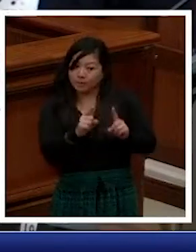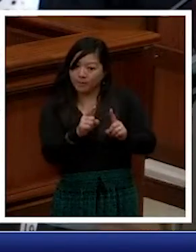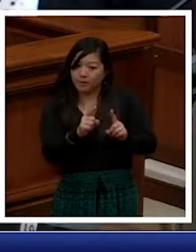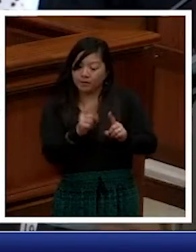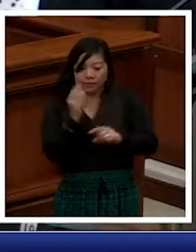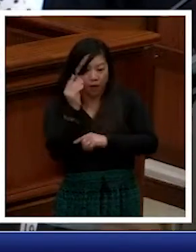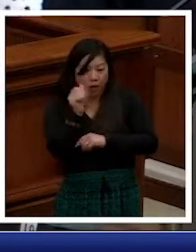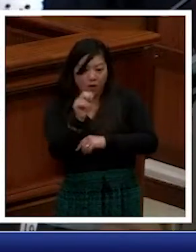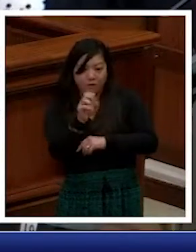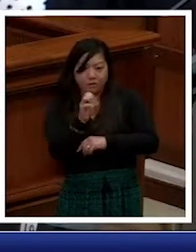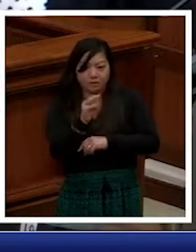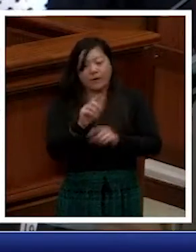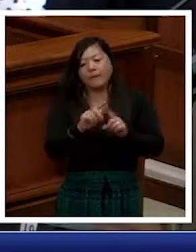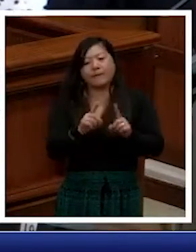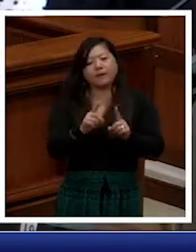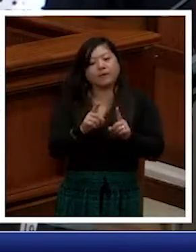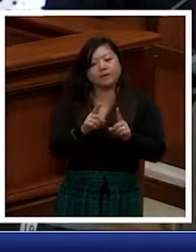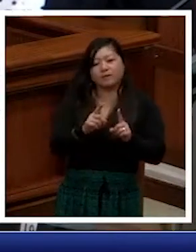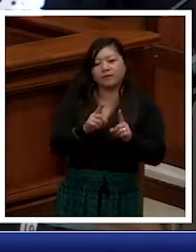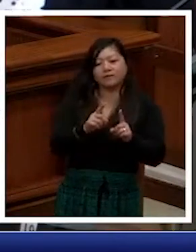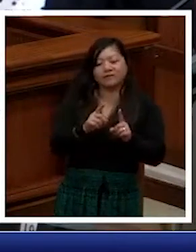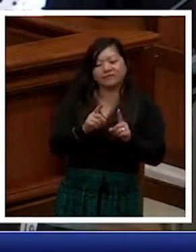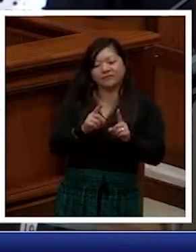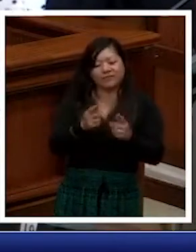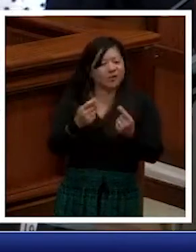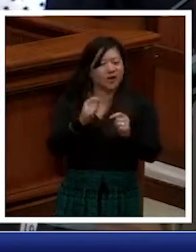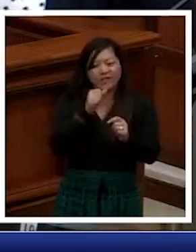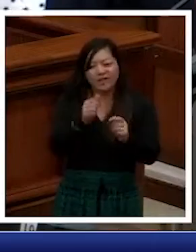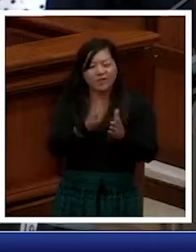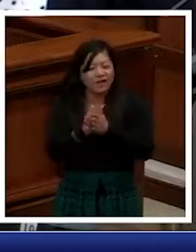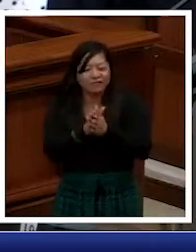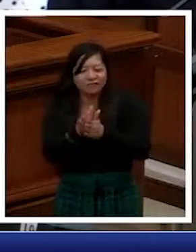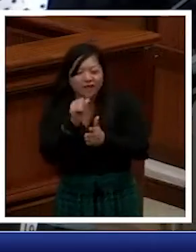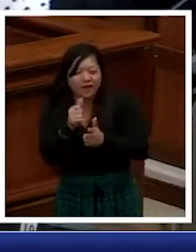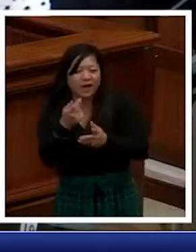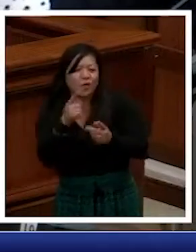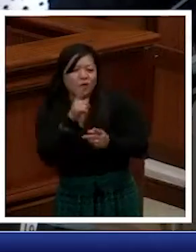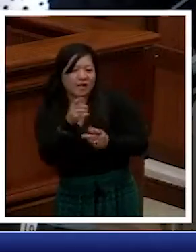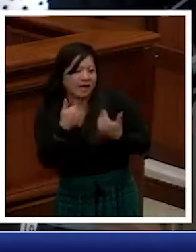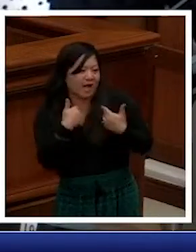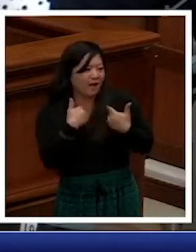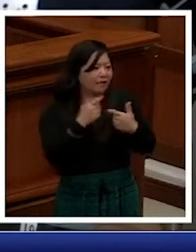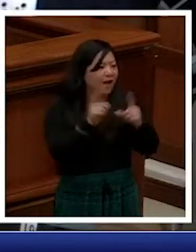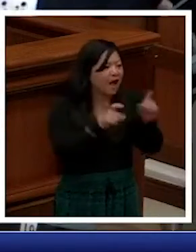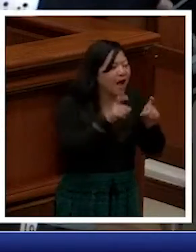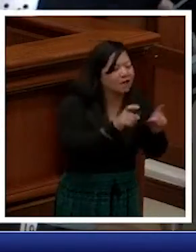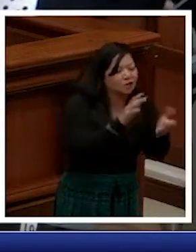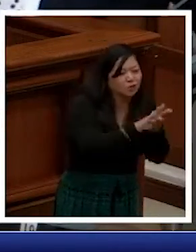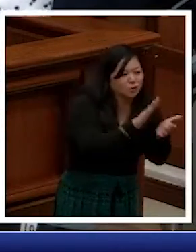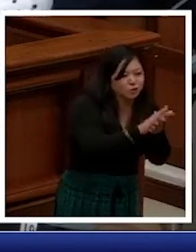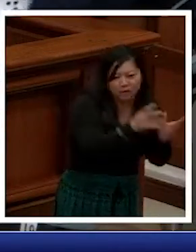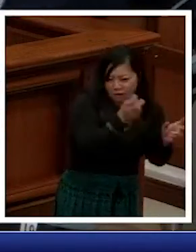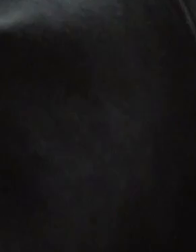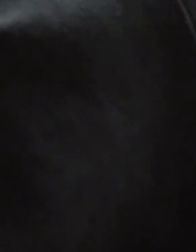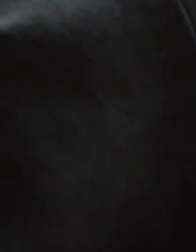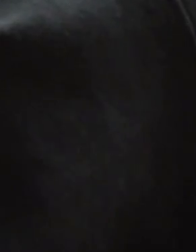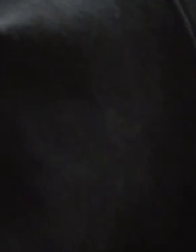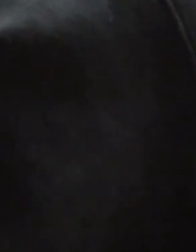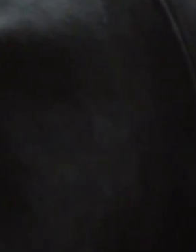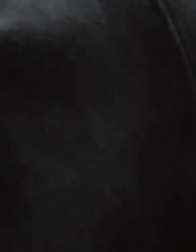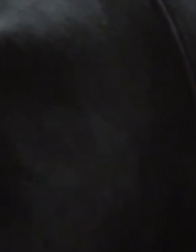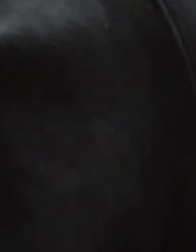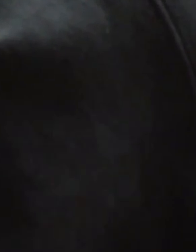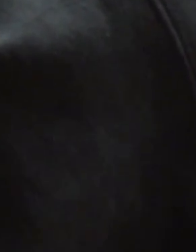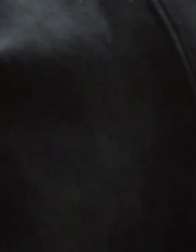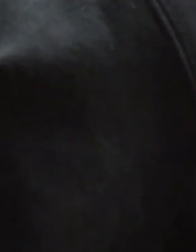school. It was a disaster, total disaster, to the point in which I actually had to move school and district because I was so desperate. And